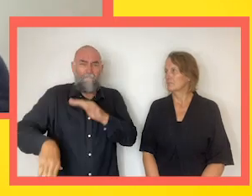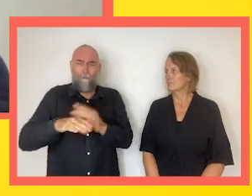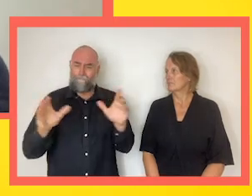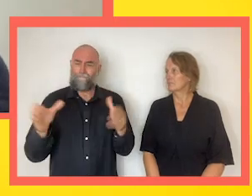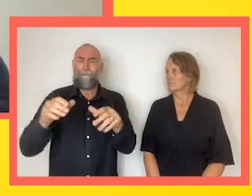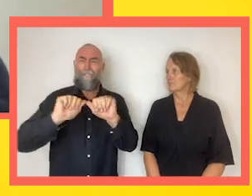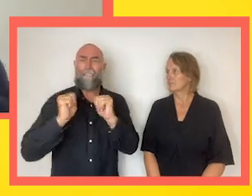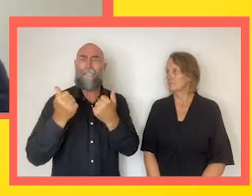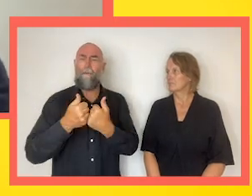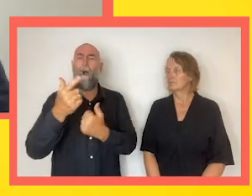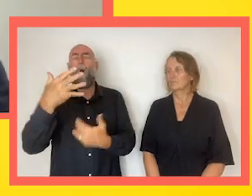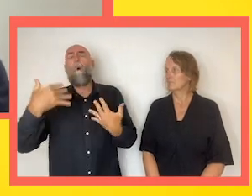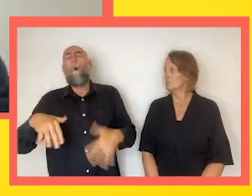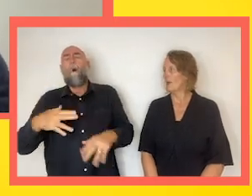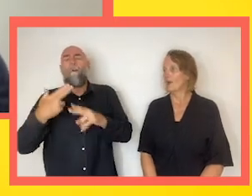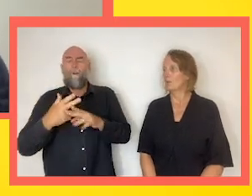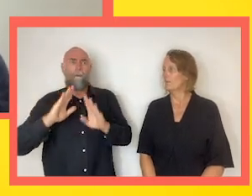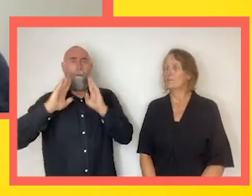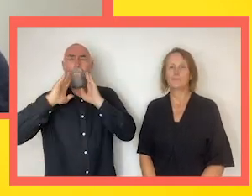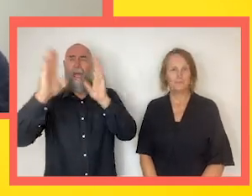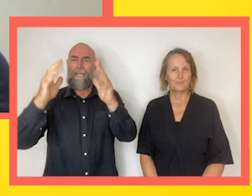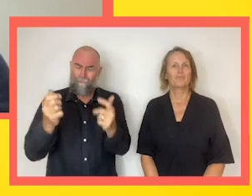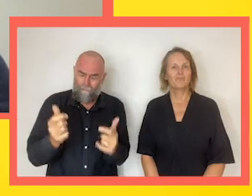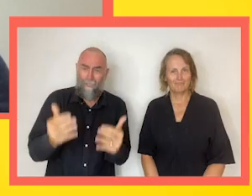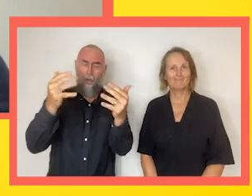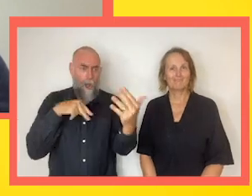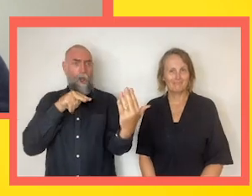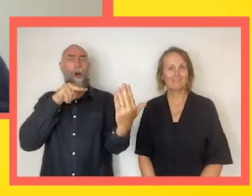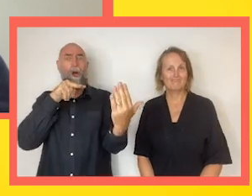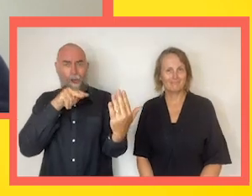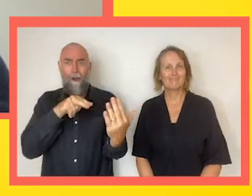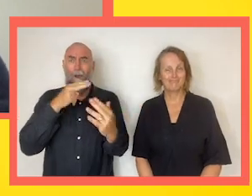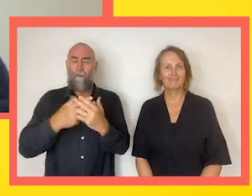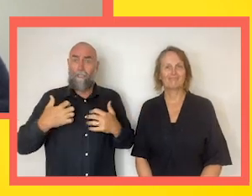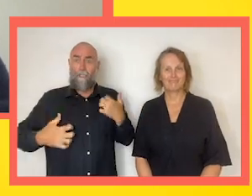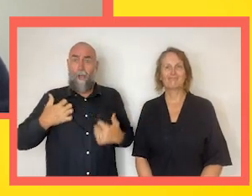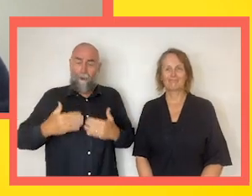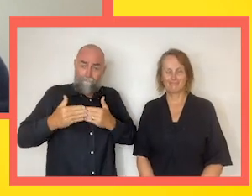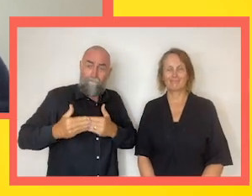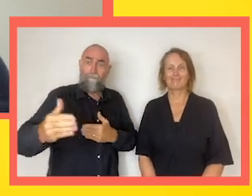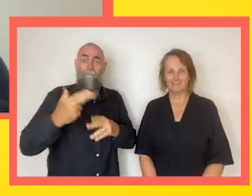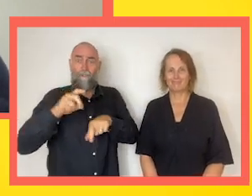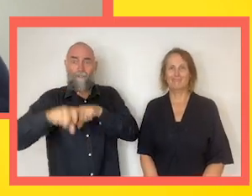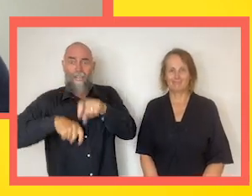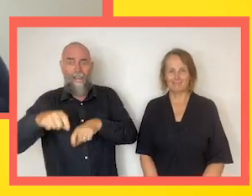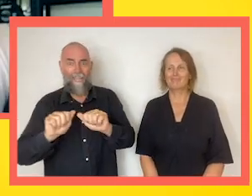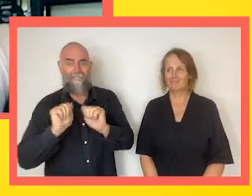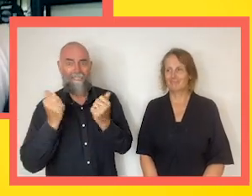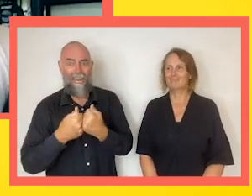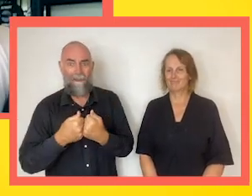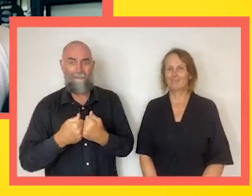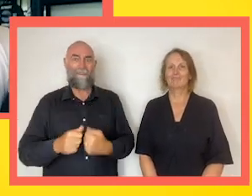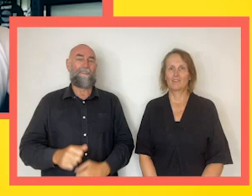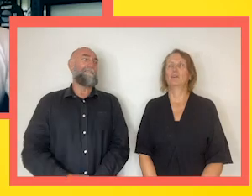of a Paralympic year. I think that there is definitely some excitement building for and with that team.